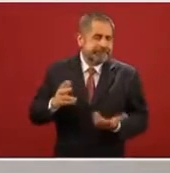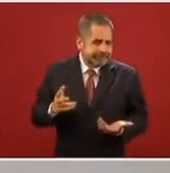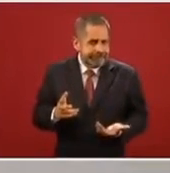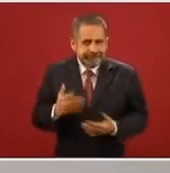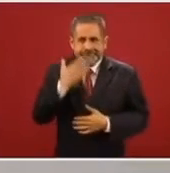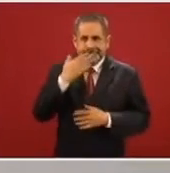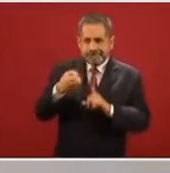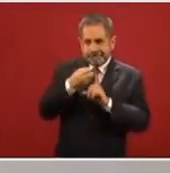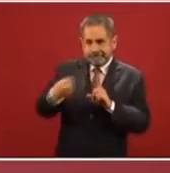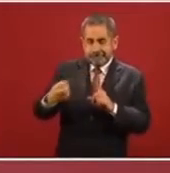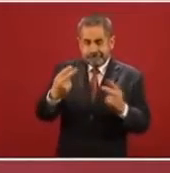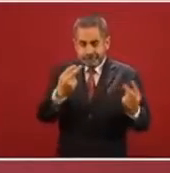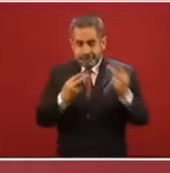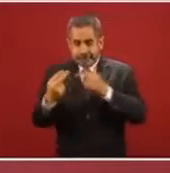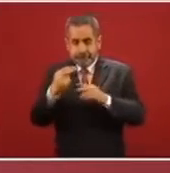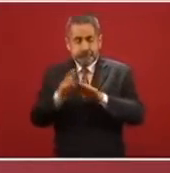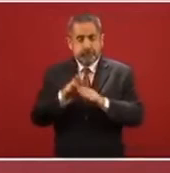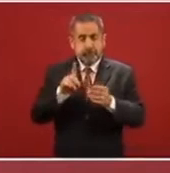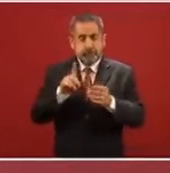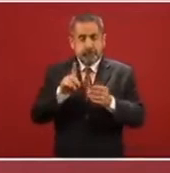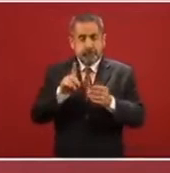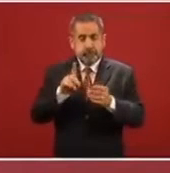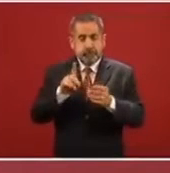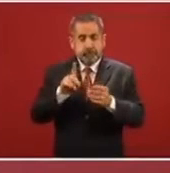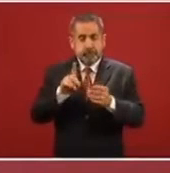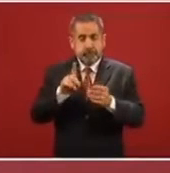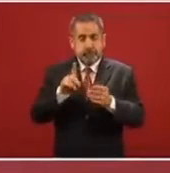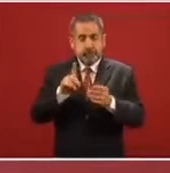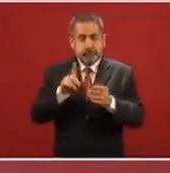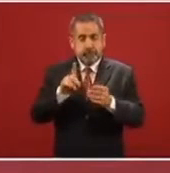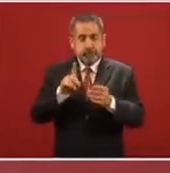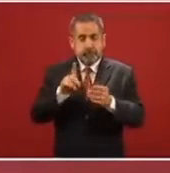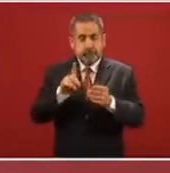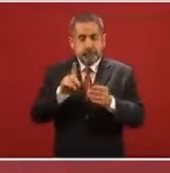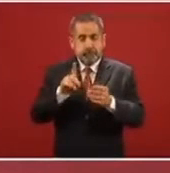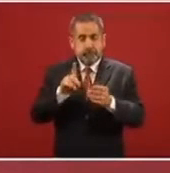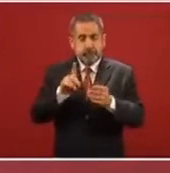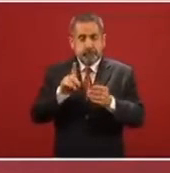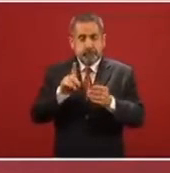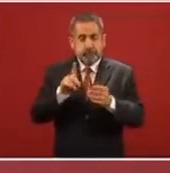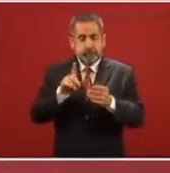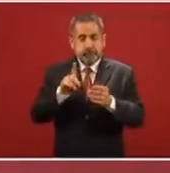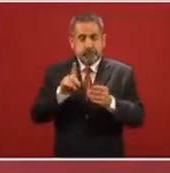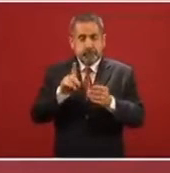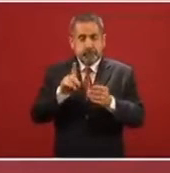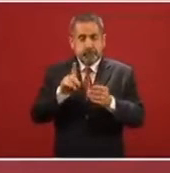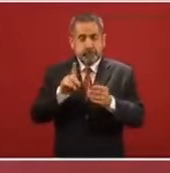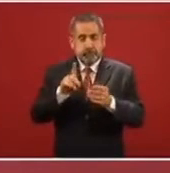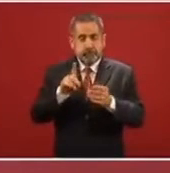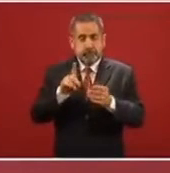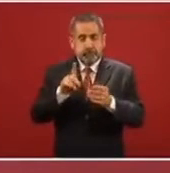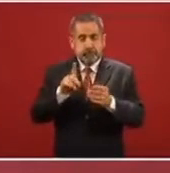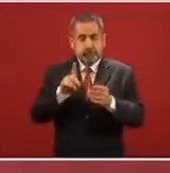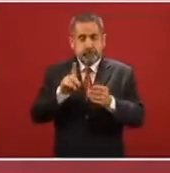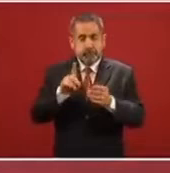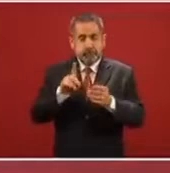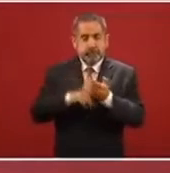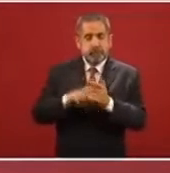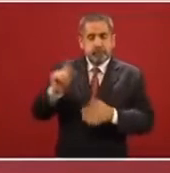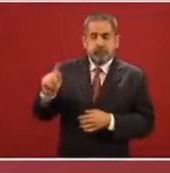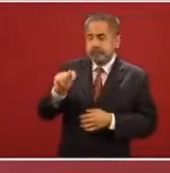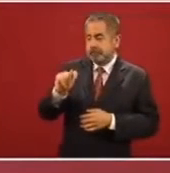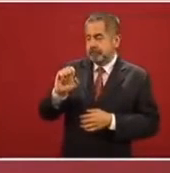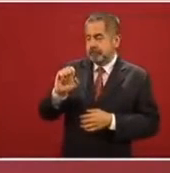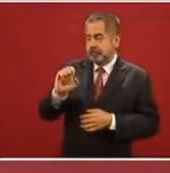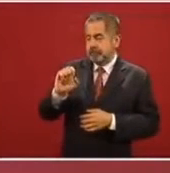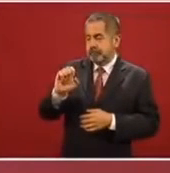opportunity se me vea como un funcionario técnico, que es that you can see me as a technical functionary person, lo que